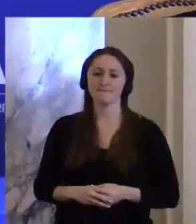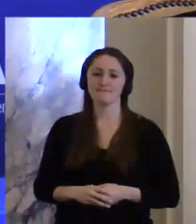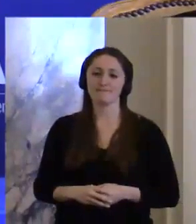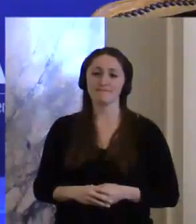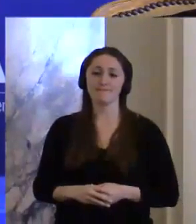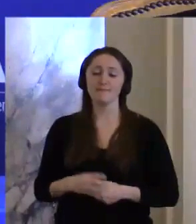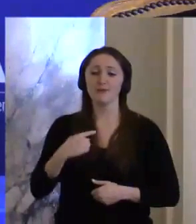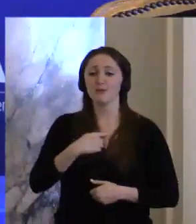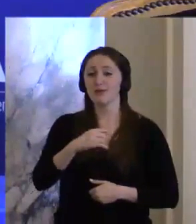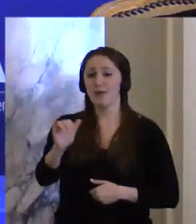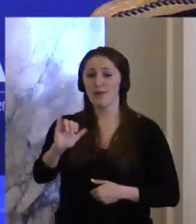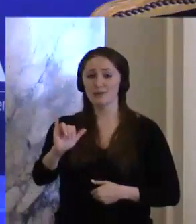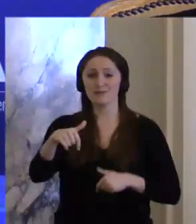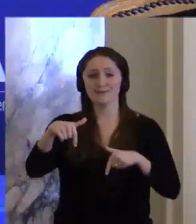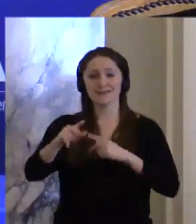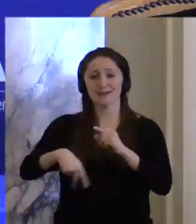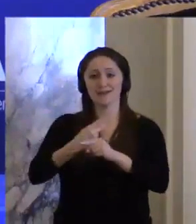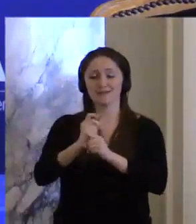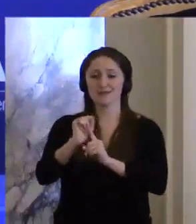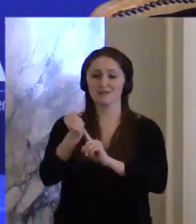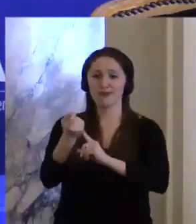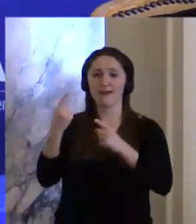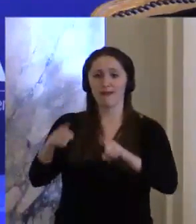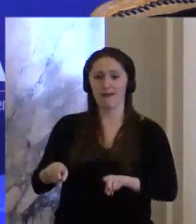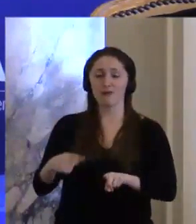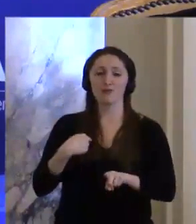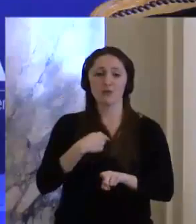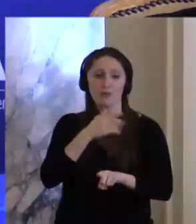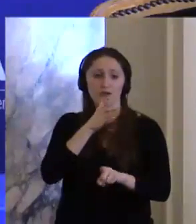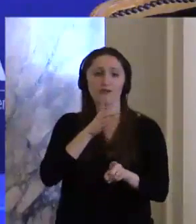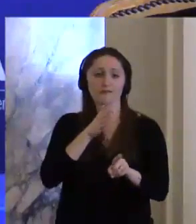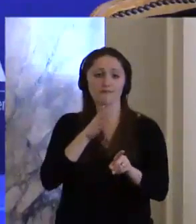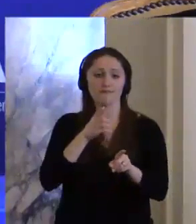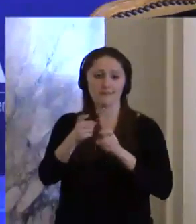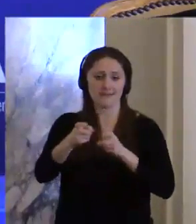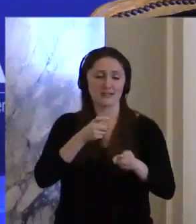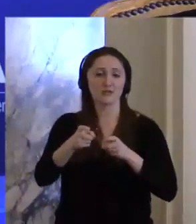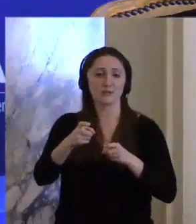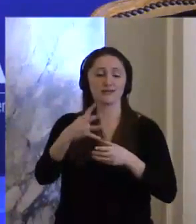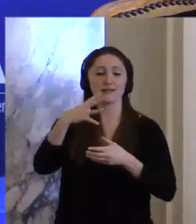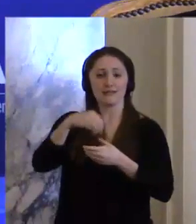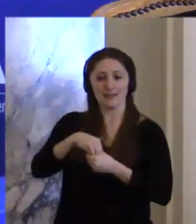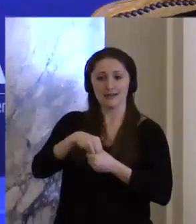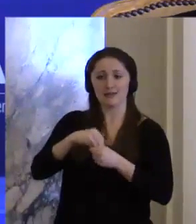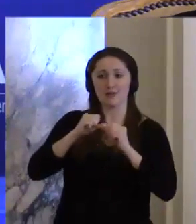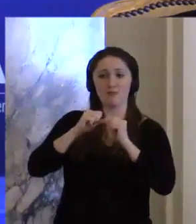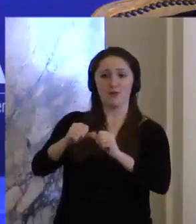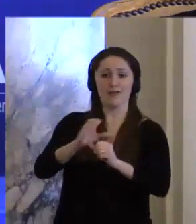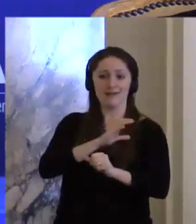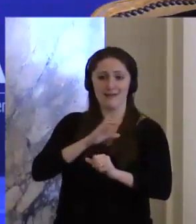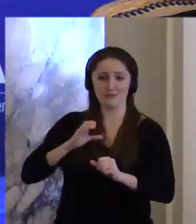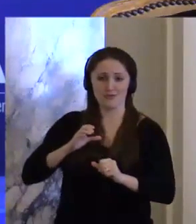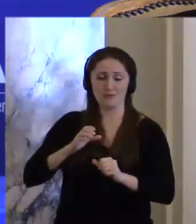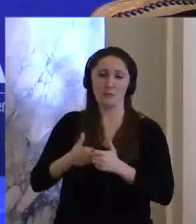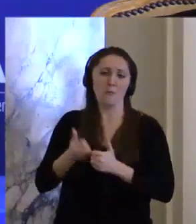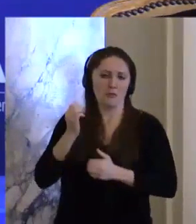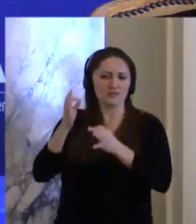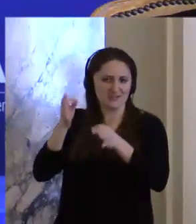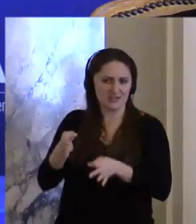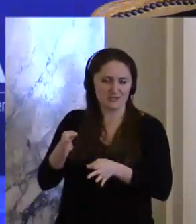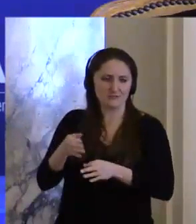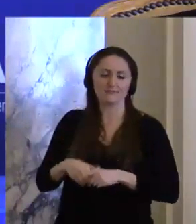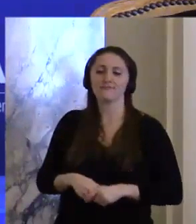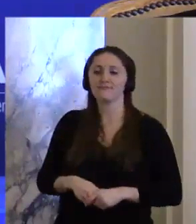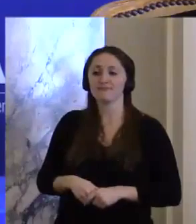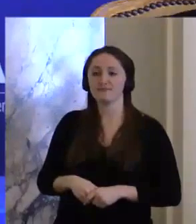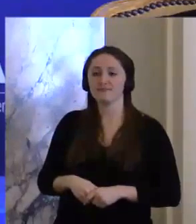We also, when these situations arrive, deal with them in the Permanent Council, most of them, and the decisions of the Permanent